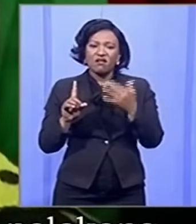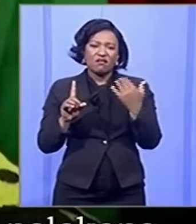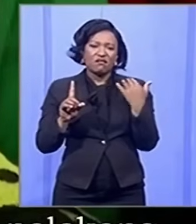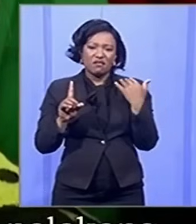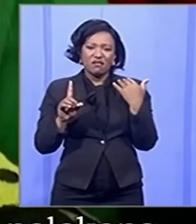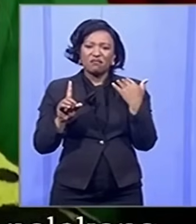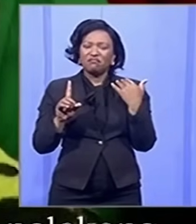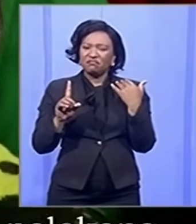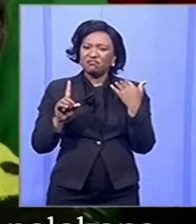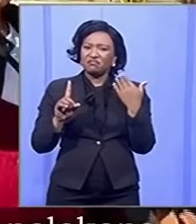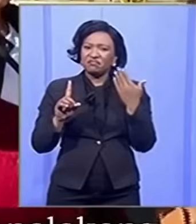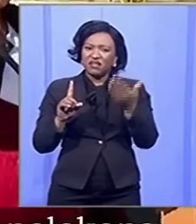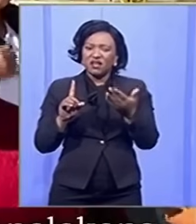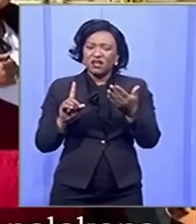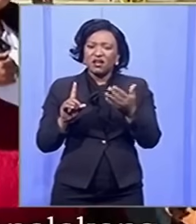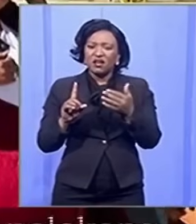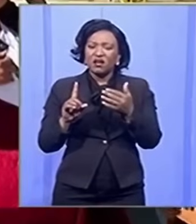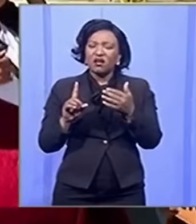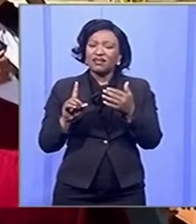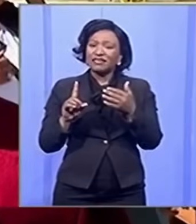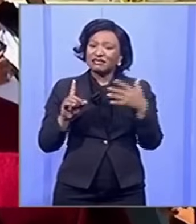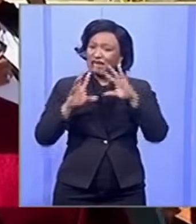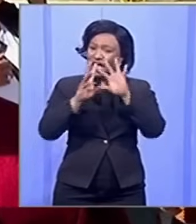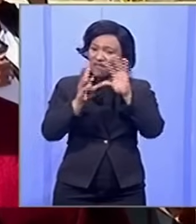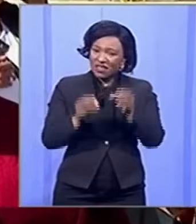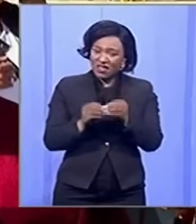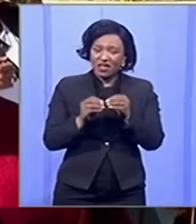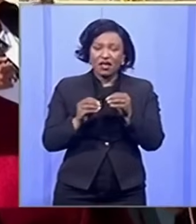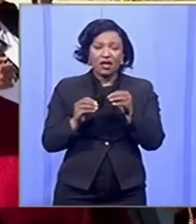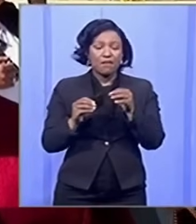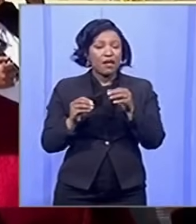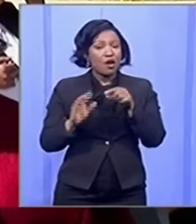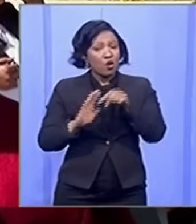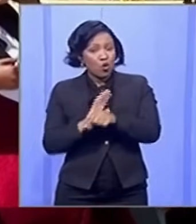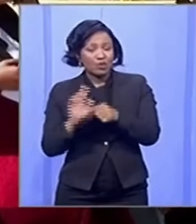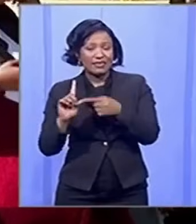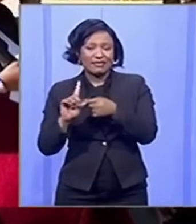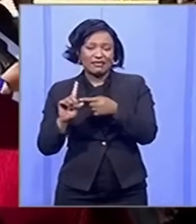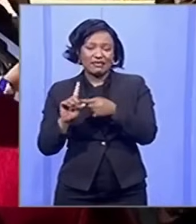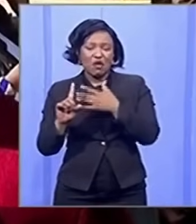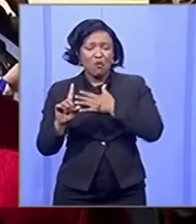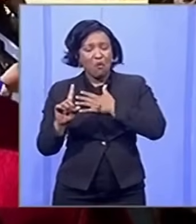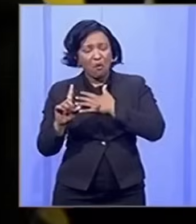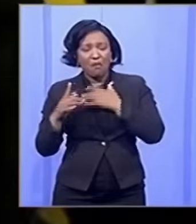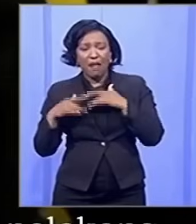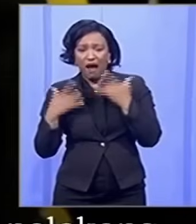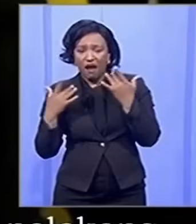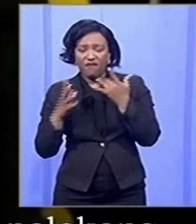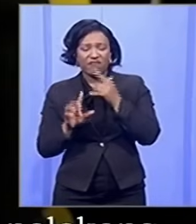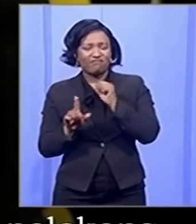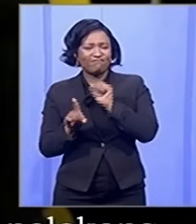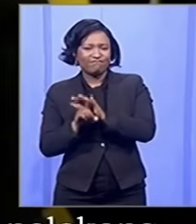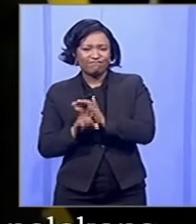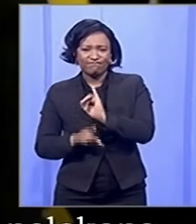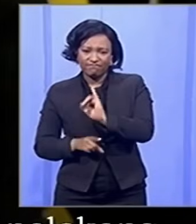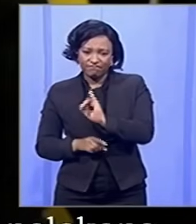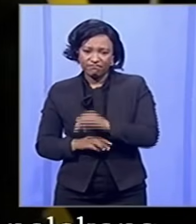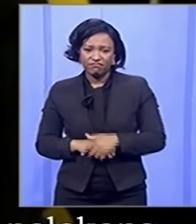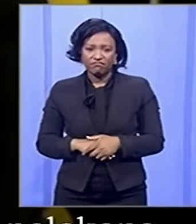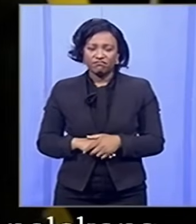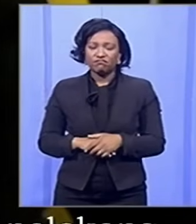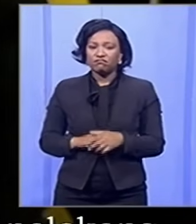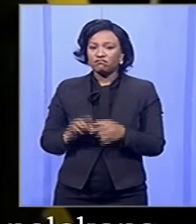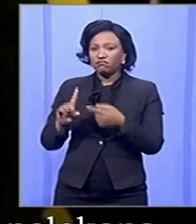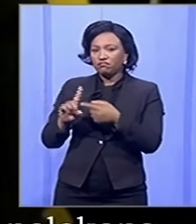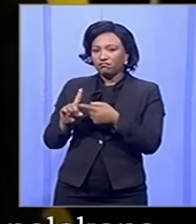and thin. So losing her has really affected my life. like in a huge way. Nqanqa le lesogana la gagwe